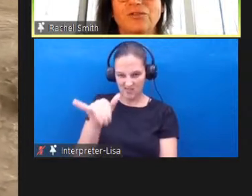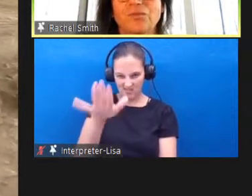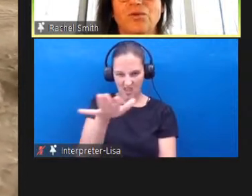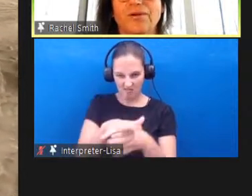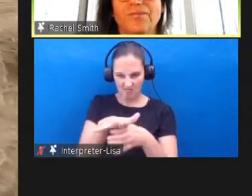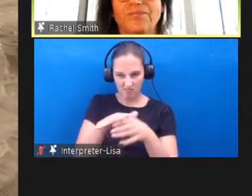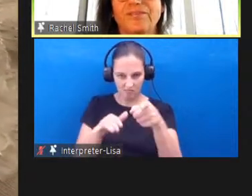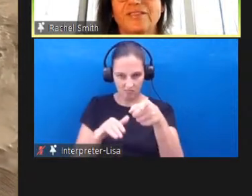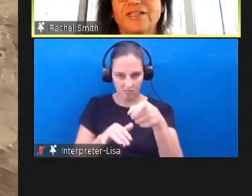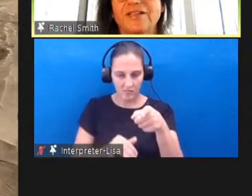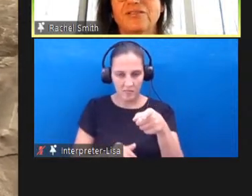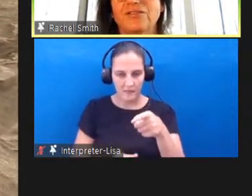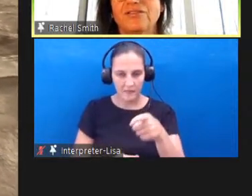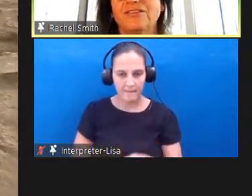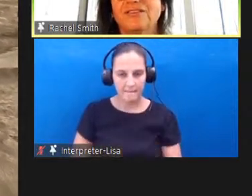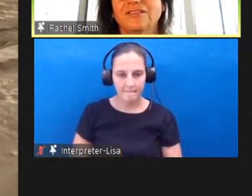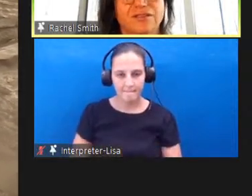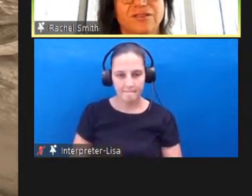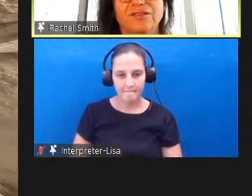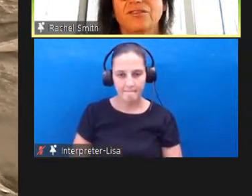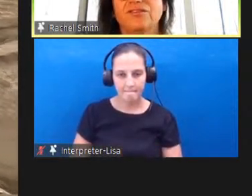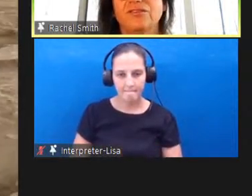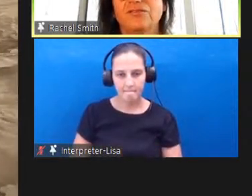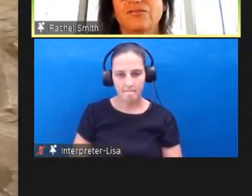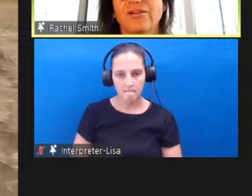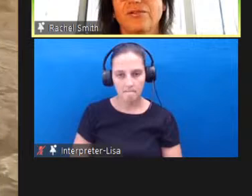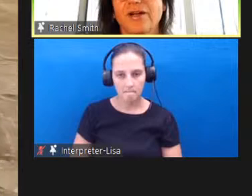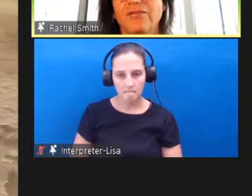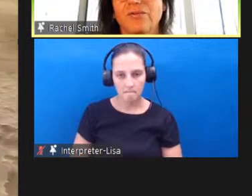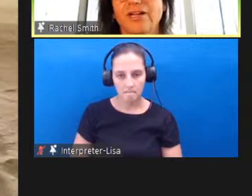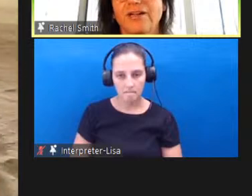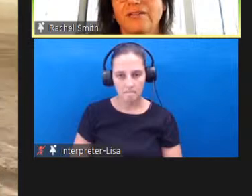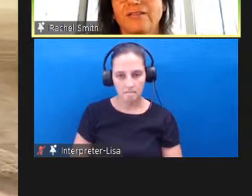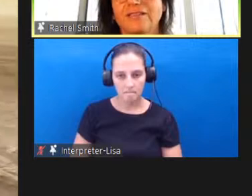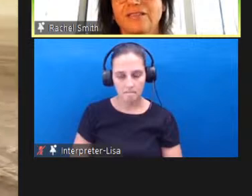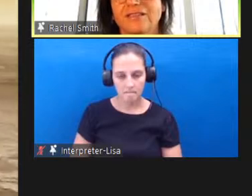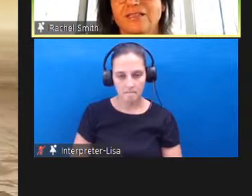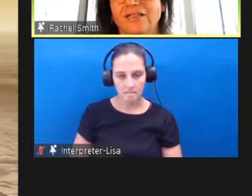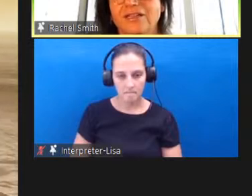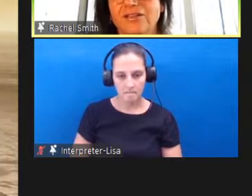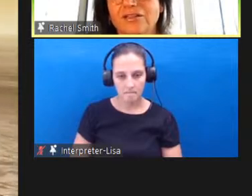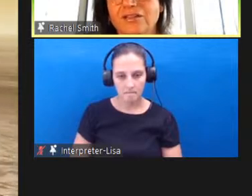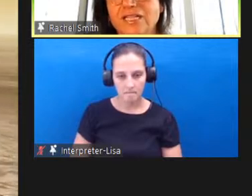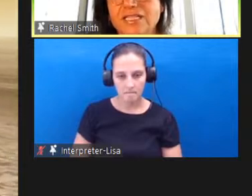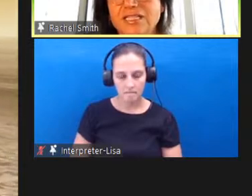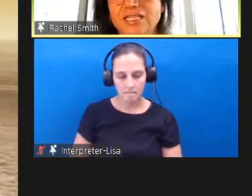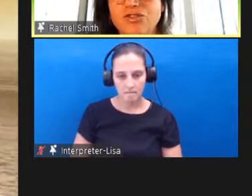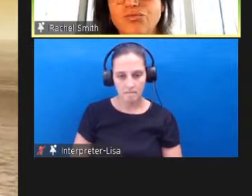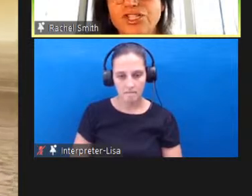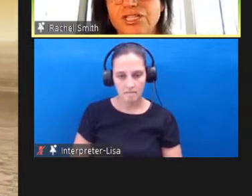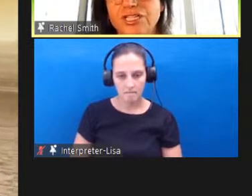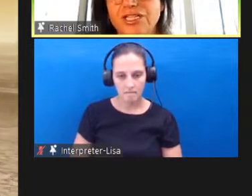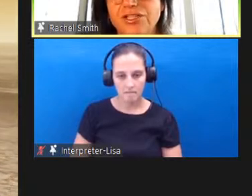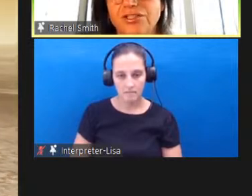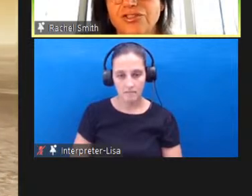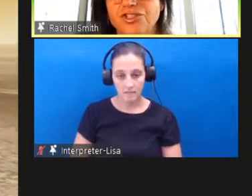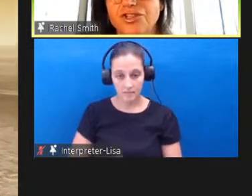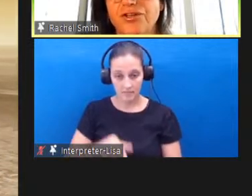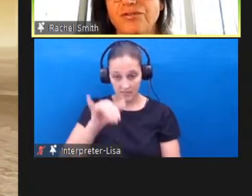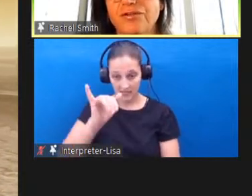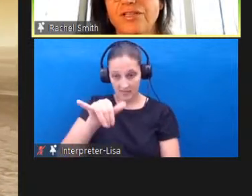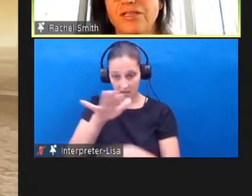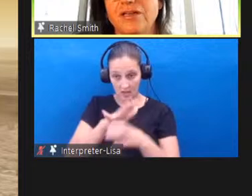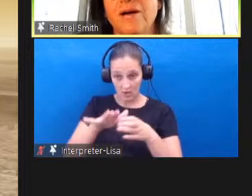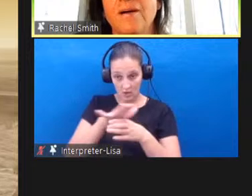down a little more, take a little roundabout way. This is this region here, I'll